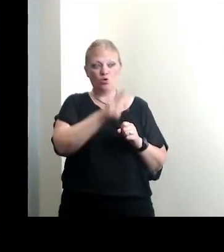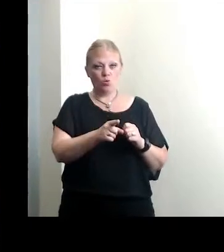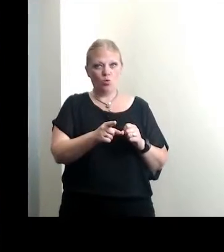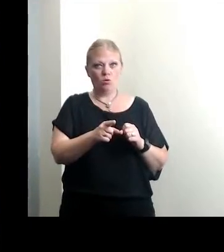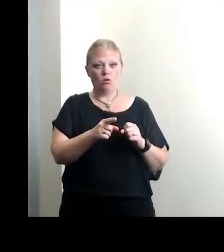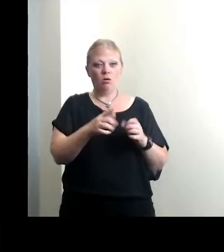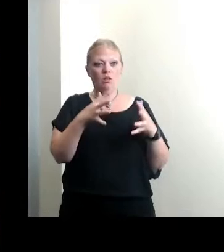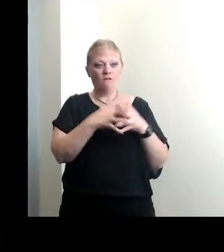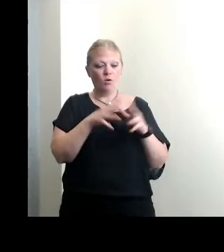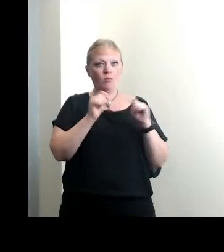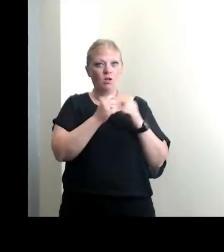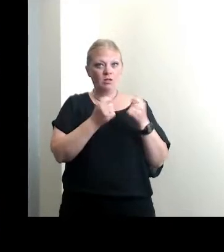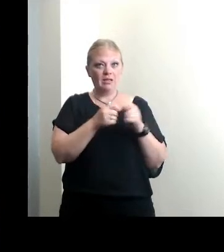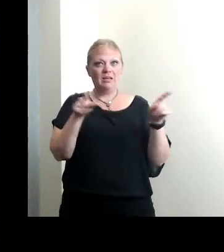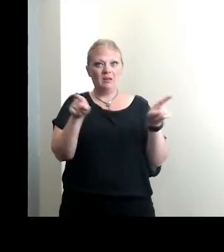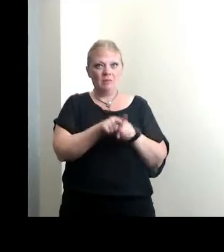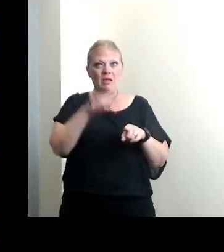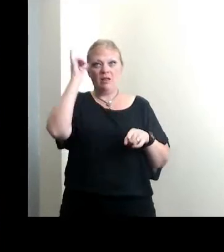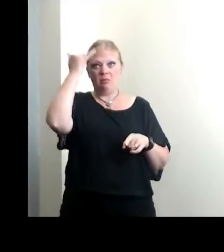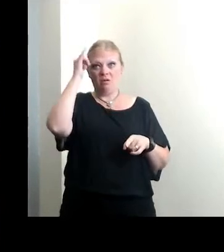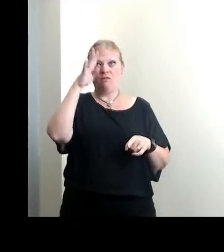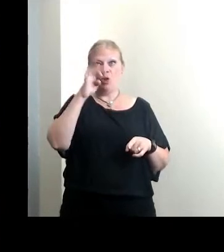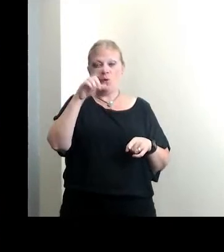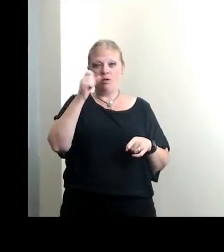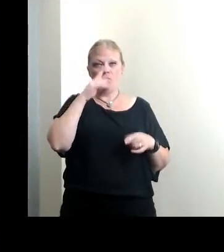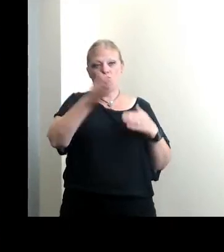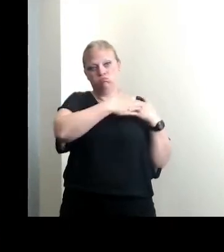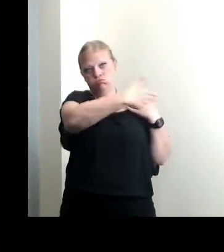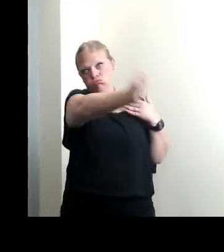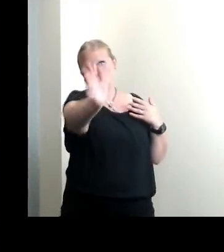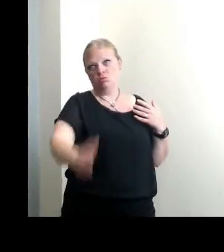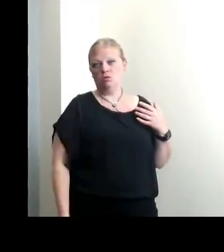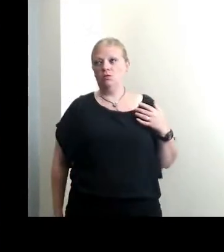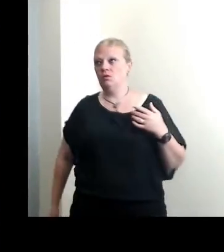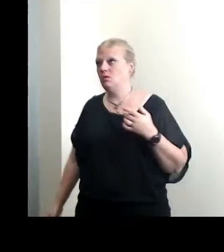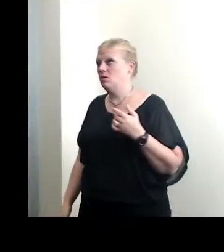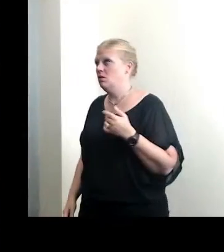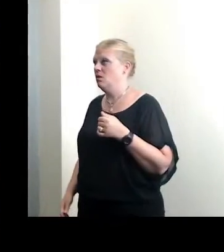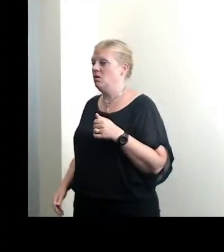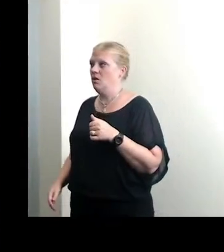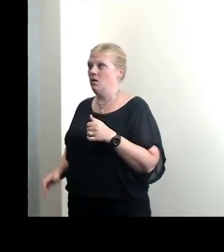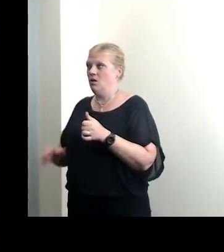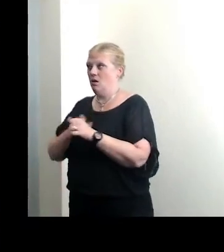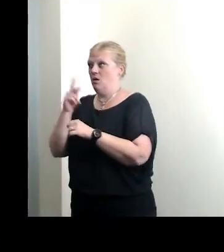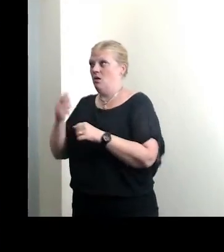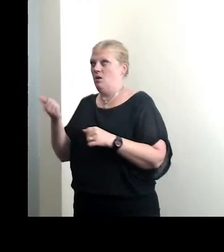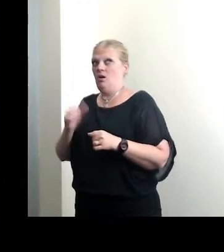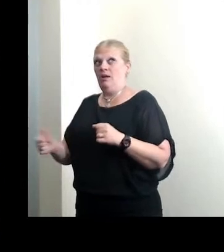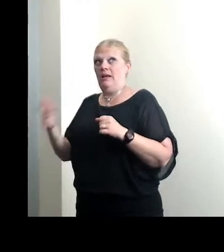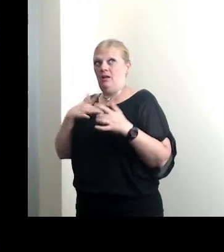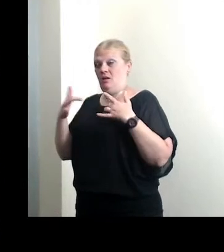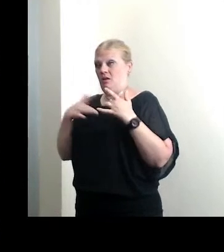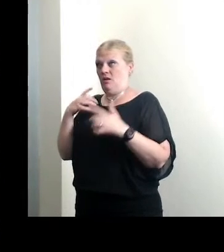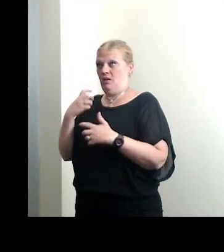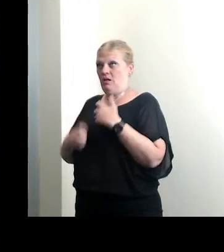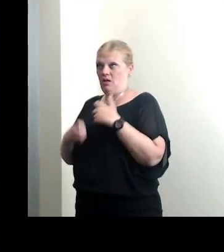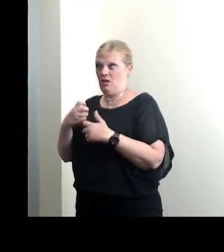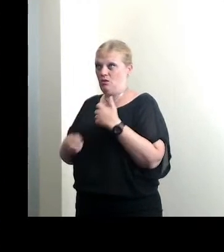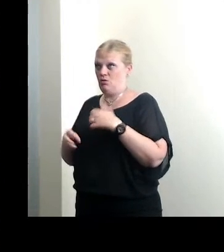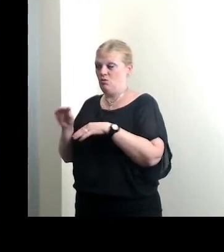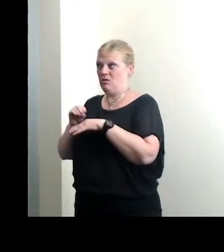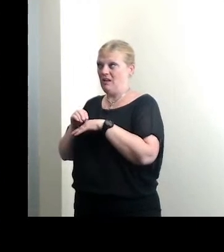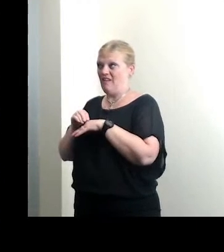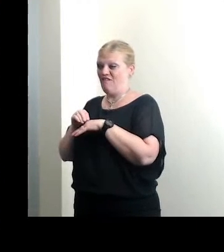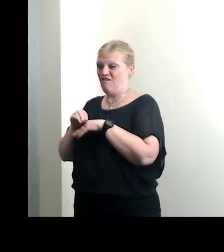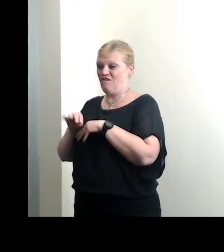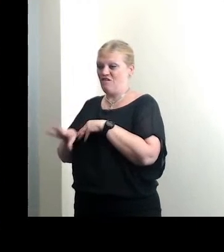of the football team as the Buffalo Bills for decades to come. Mark, just as a follow-up, is there any concern that what the issues that are